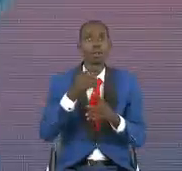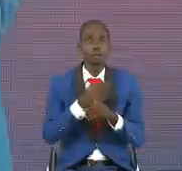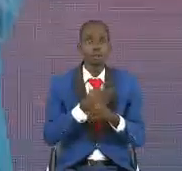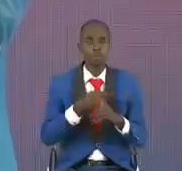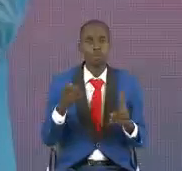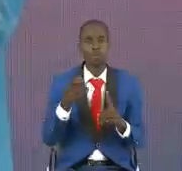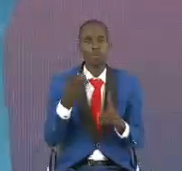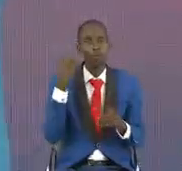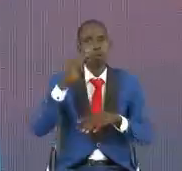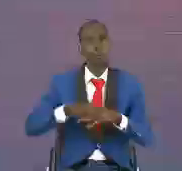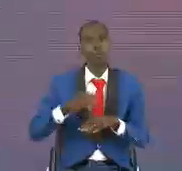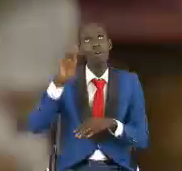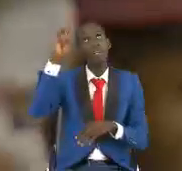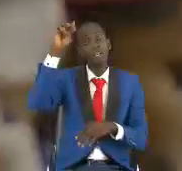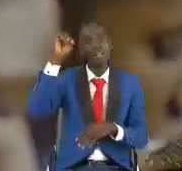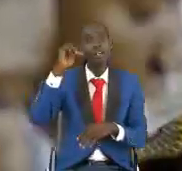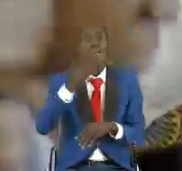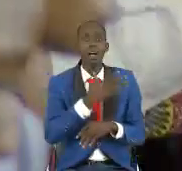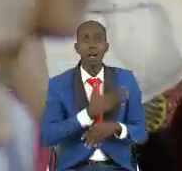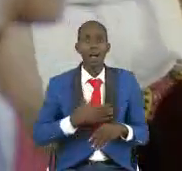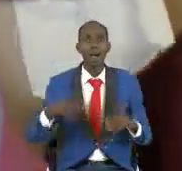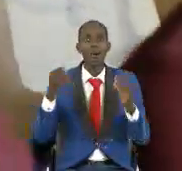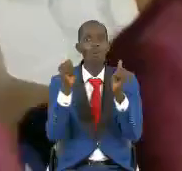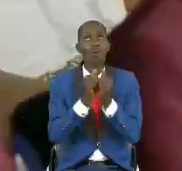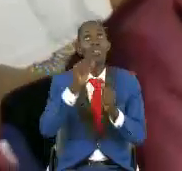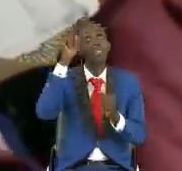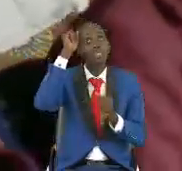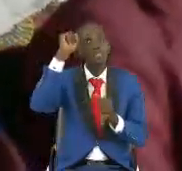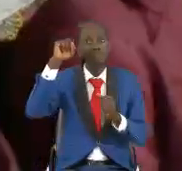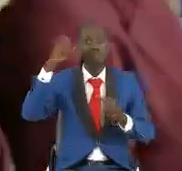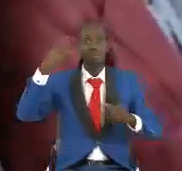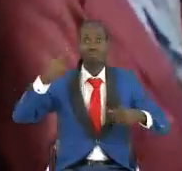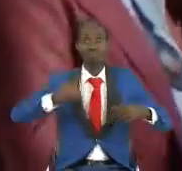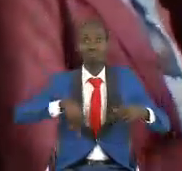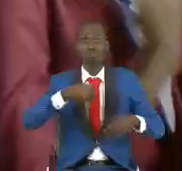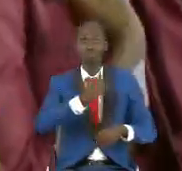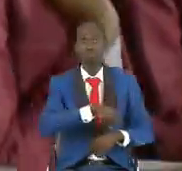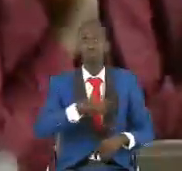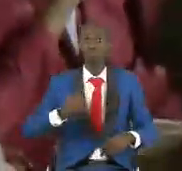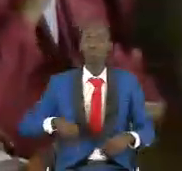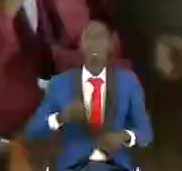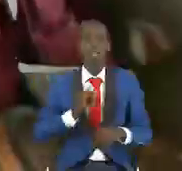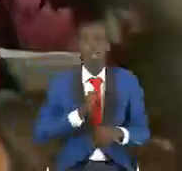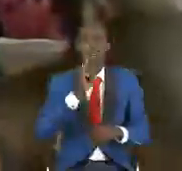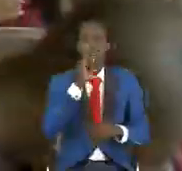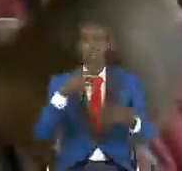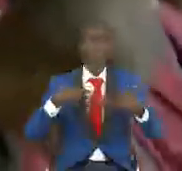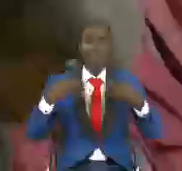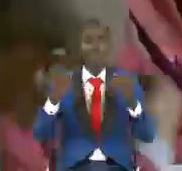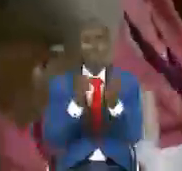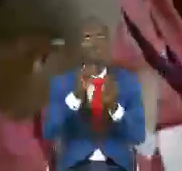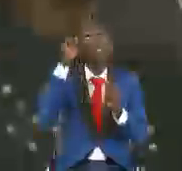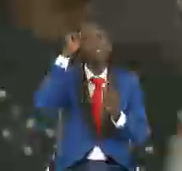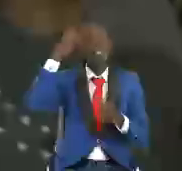this. And with his stripes, with his stripes, with his